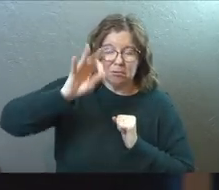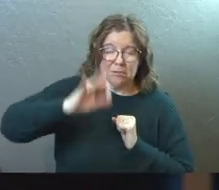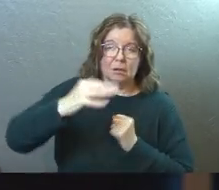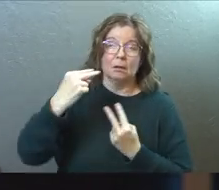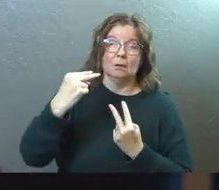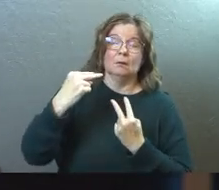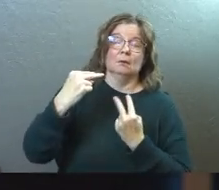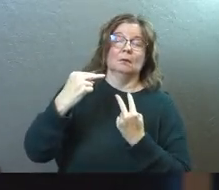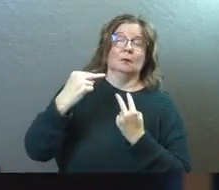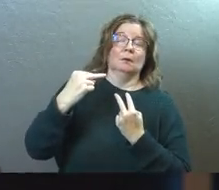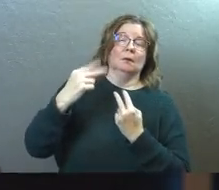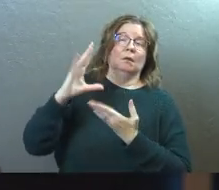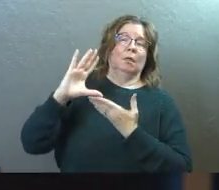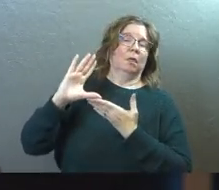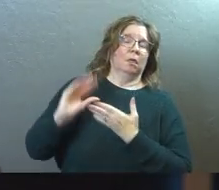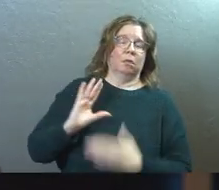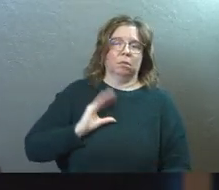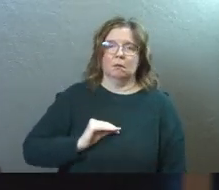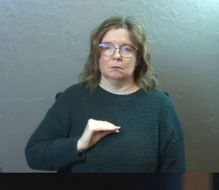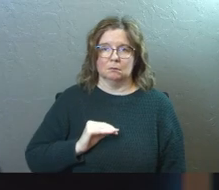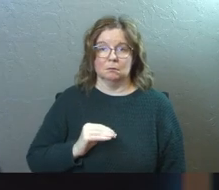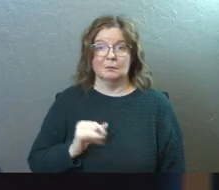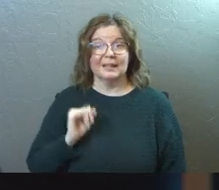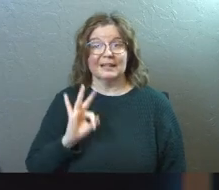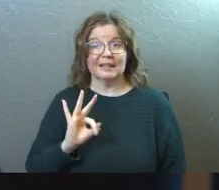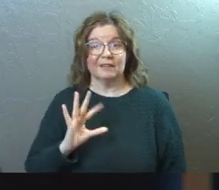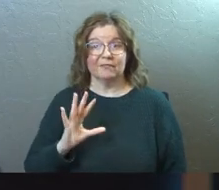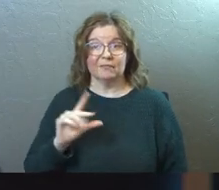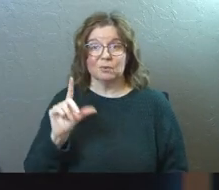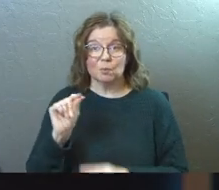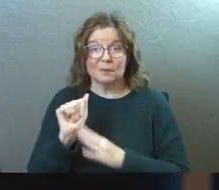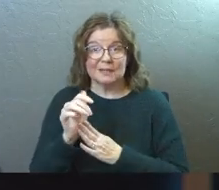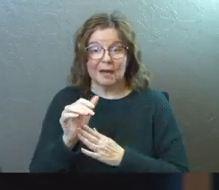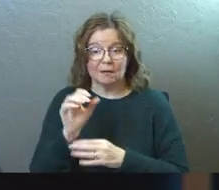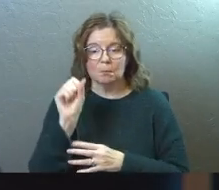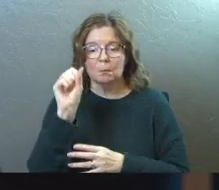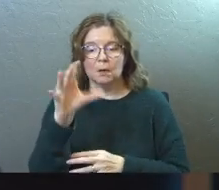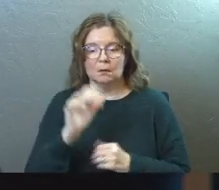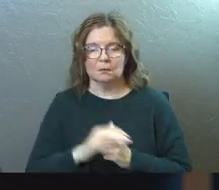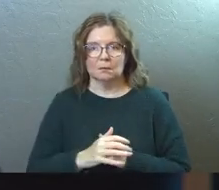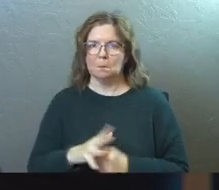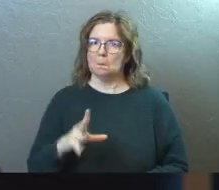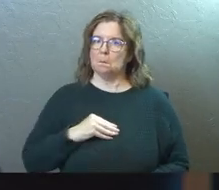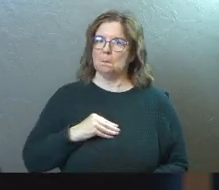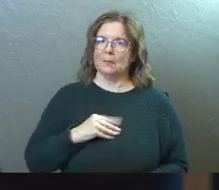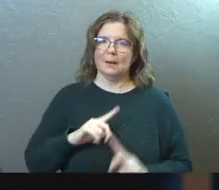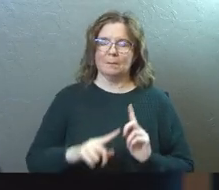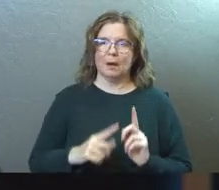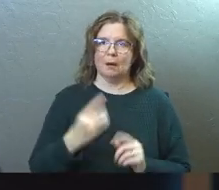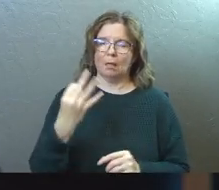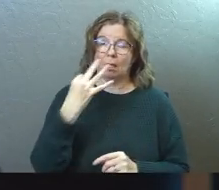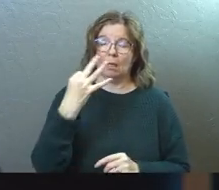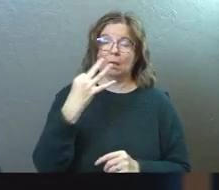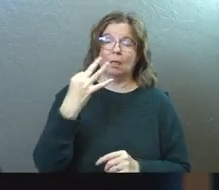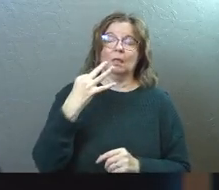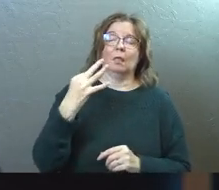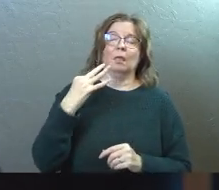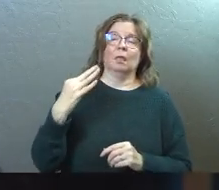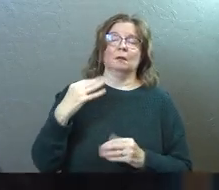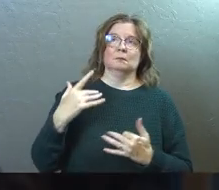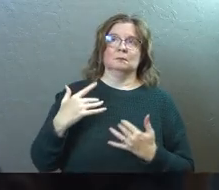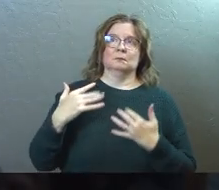person down to the ground. And they would have been able to handle 20 seconds. But we gave them